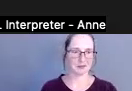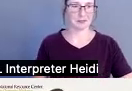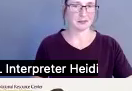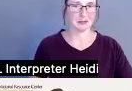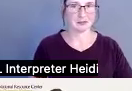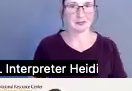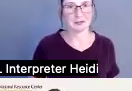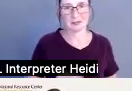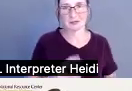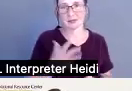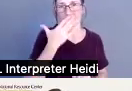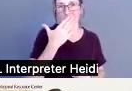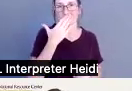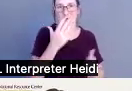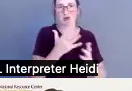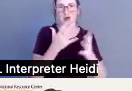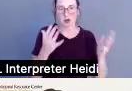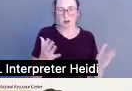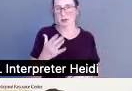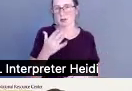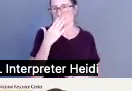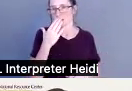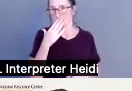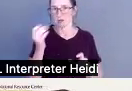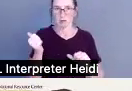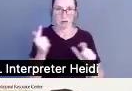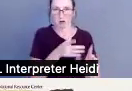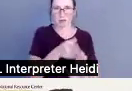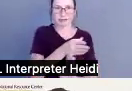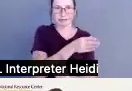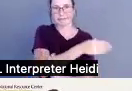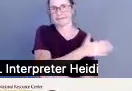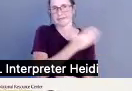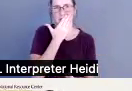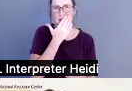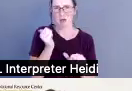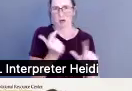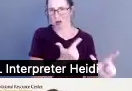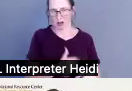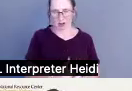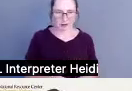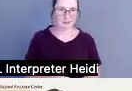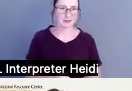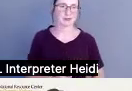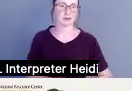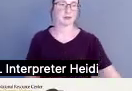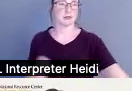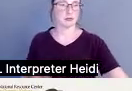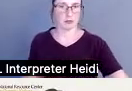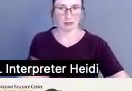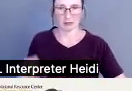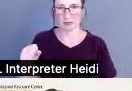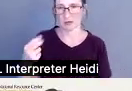Thank you, Fumi, and thank you, Lavon and TL and Tony. This is Shenna